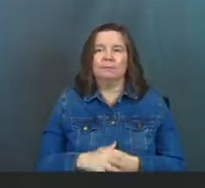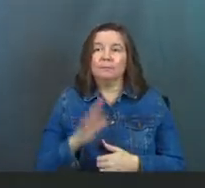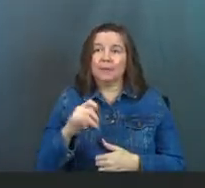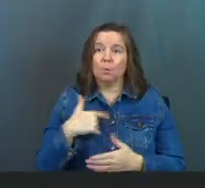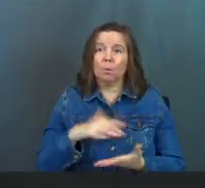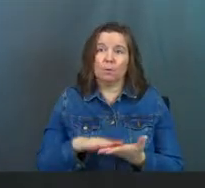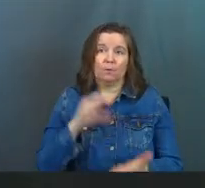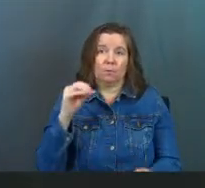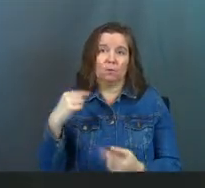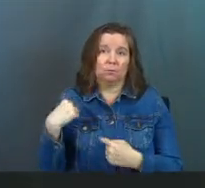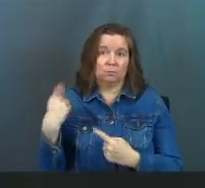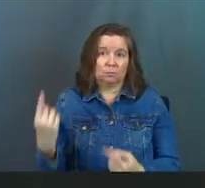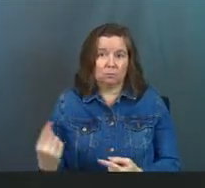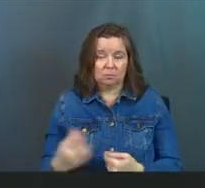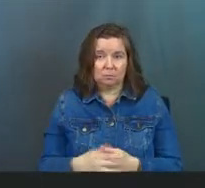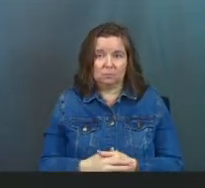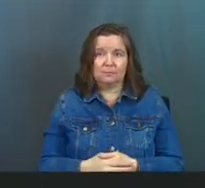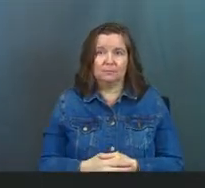That's what we've learned.